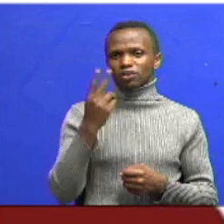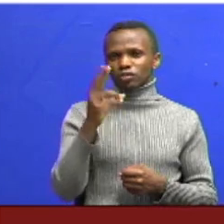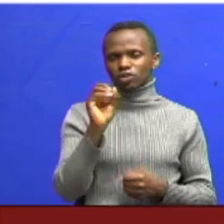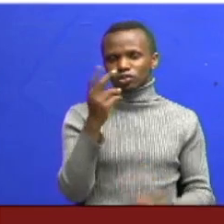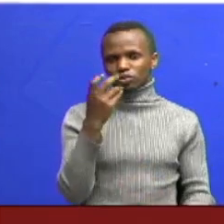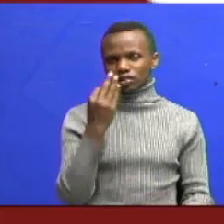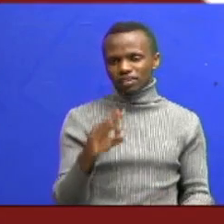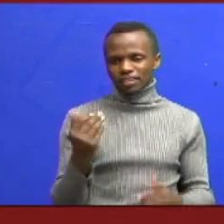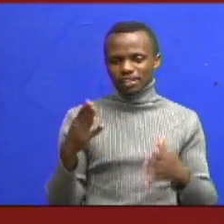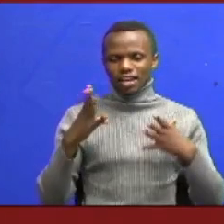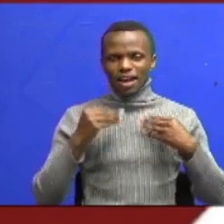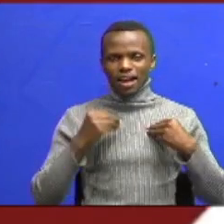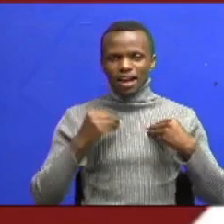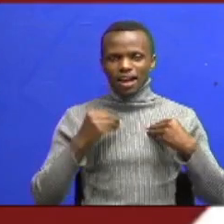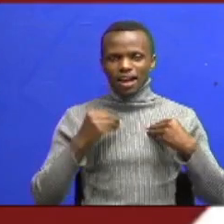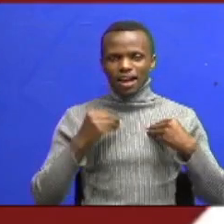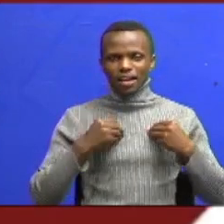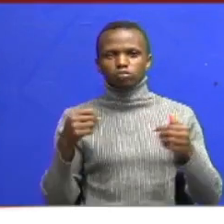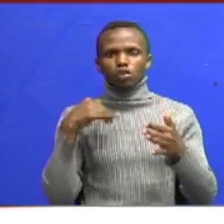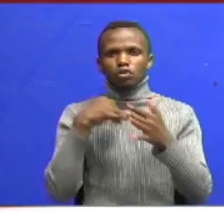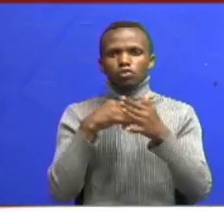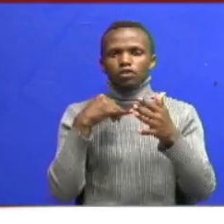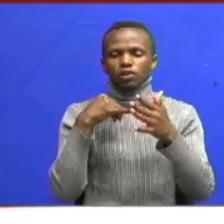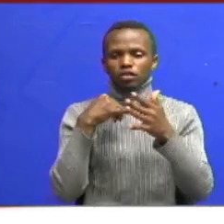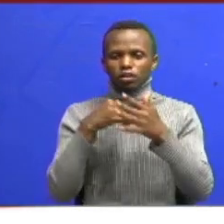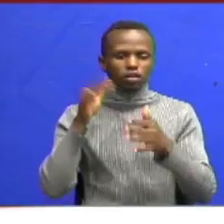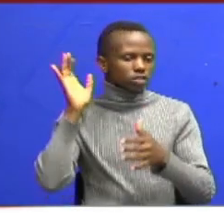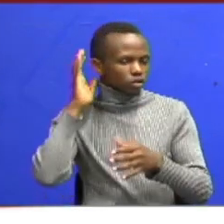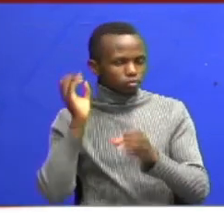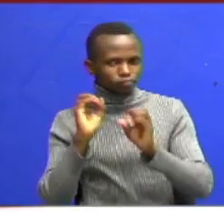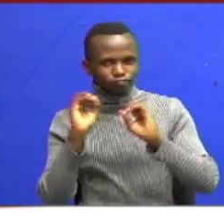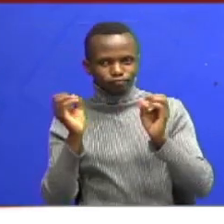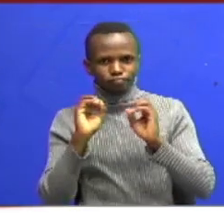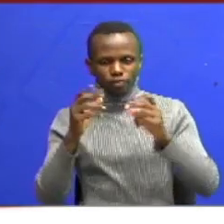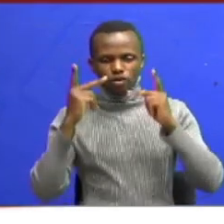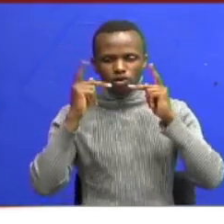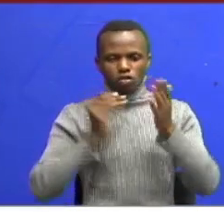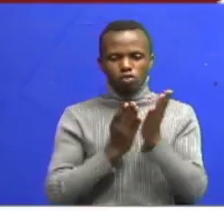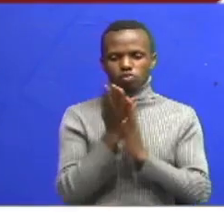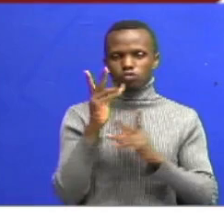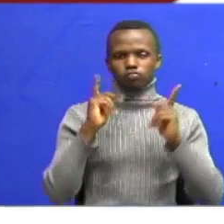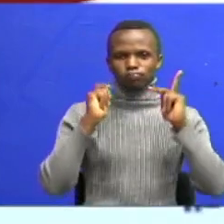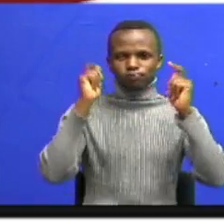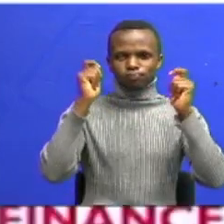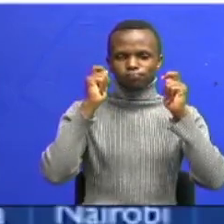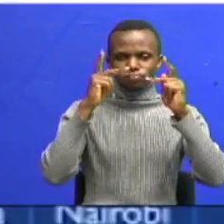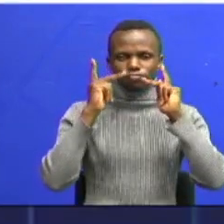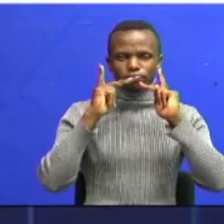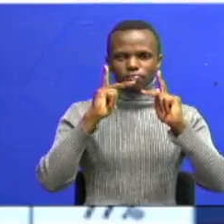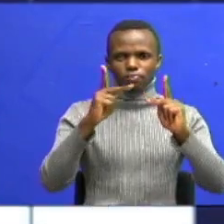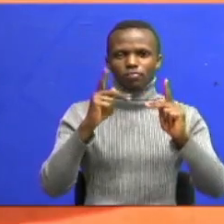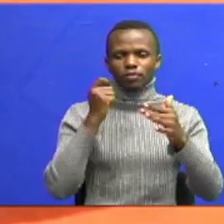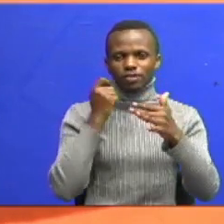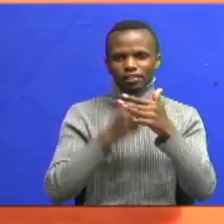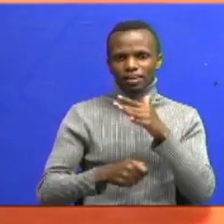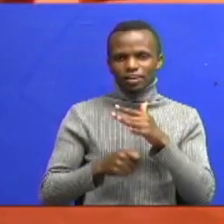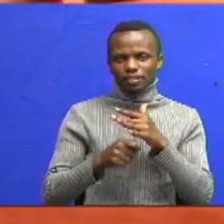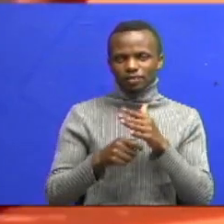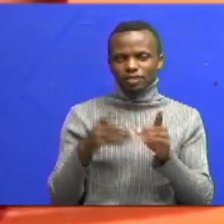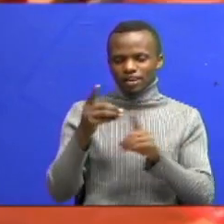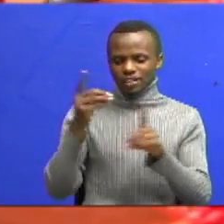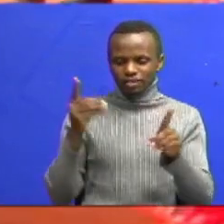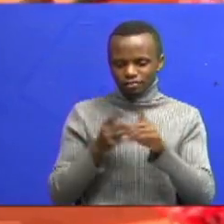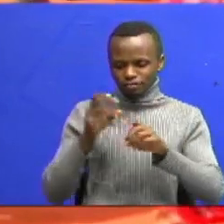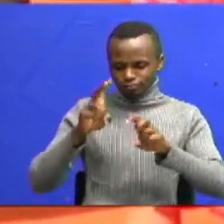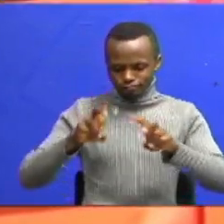to the opposition's call to engage in civil disobedience through peaceful protests, tax boycotts, and sit-ins. Despite the findings